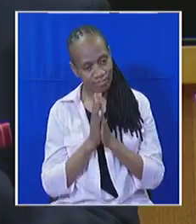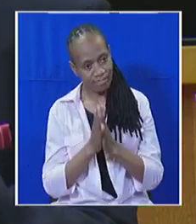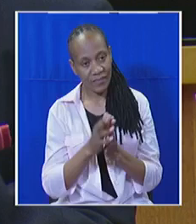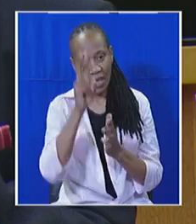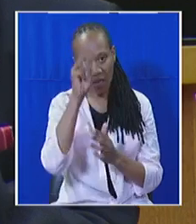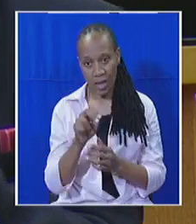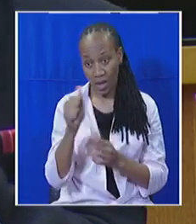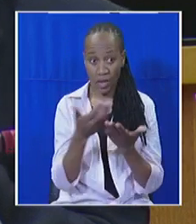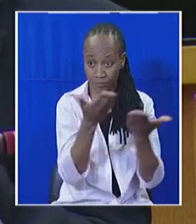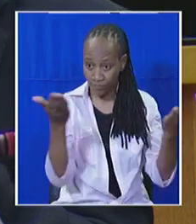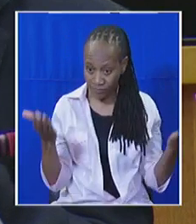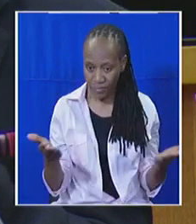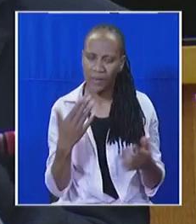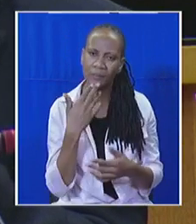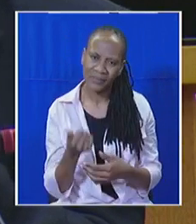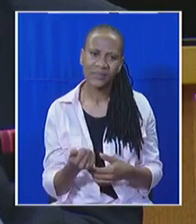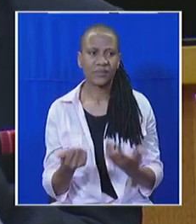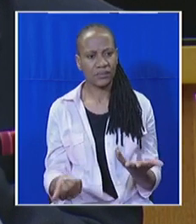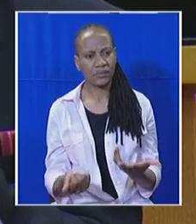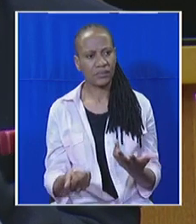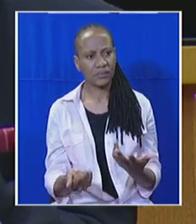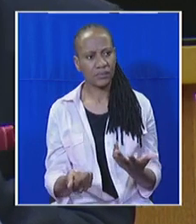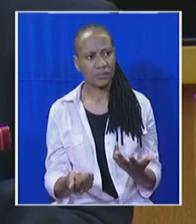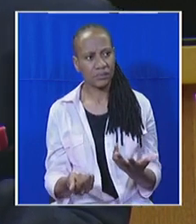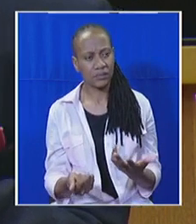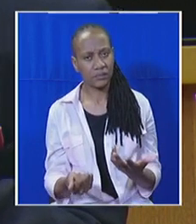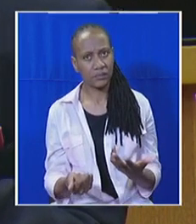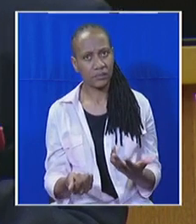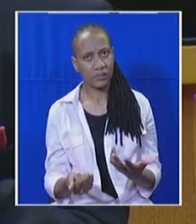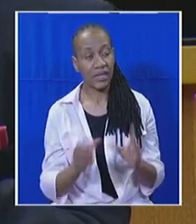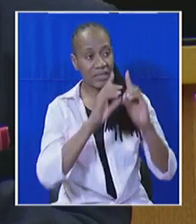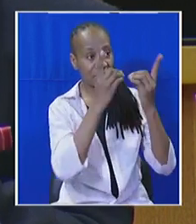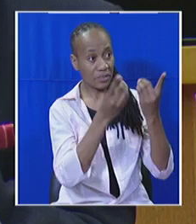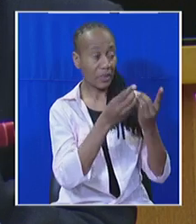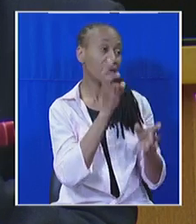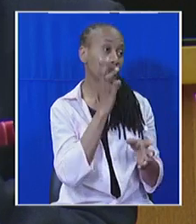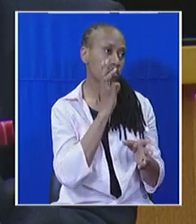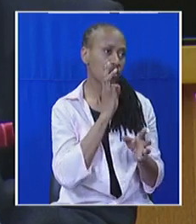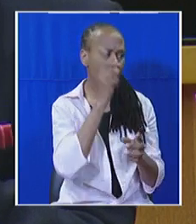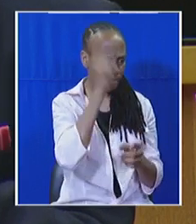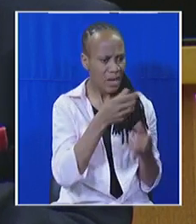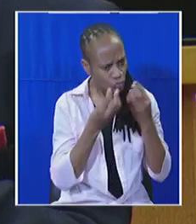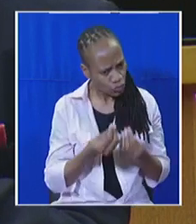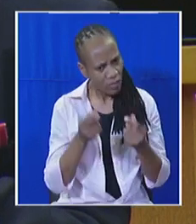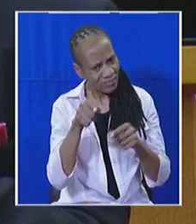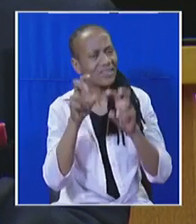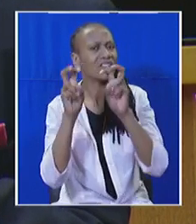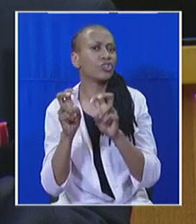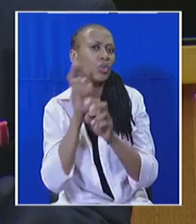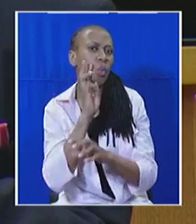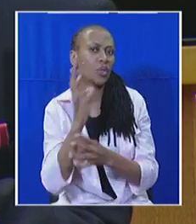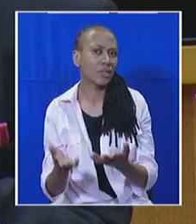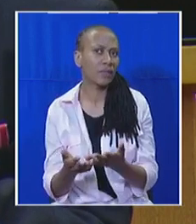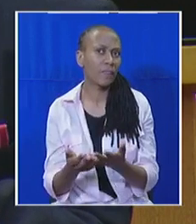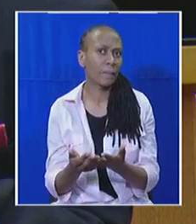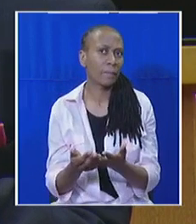to express its displeasure at the incompetence of a Tegwini municipality and the Department of Water and Sanitation to deal with the water crisis experienced